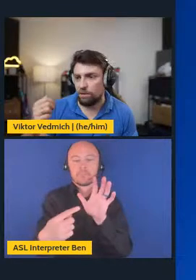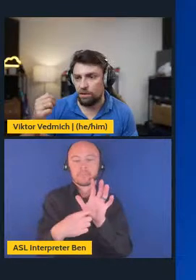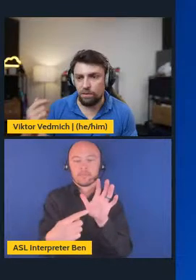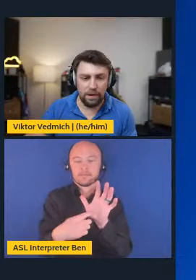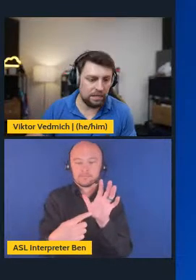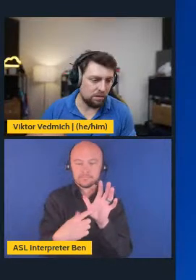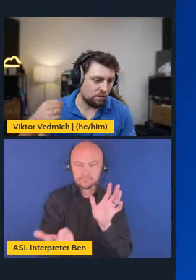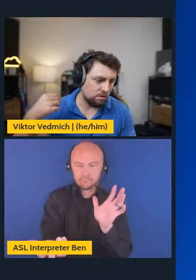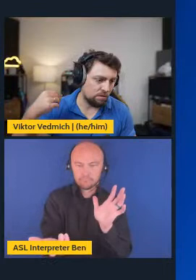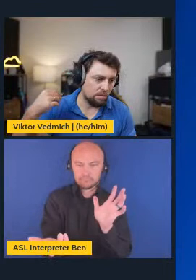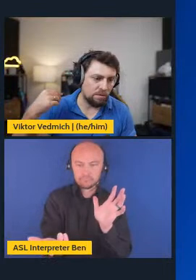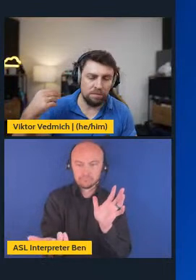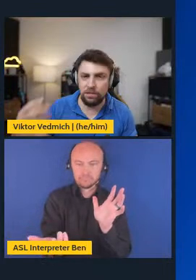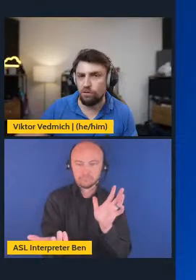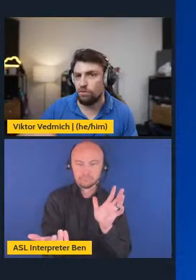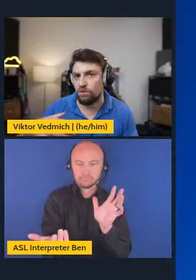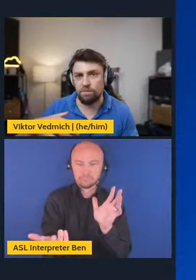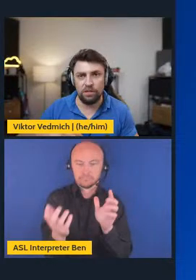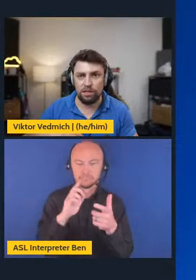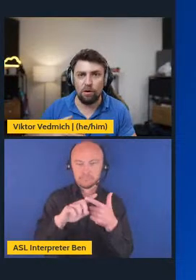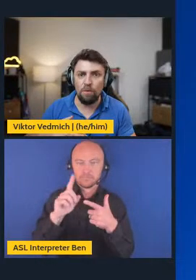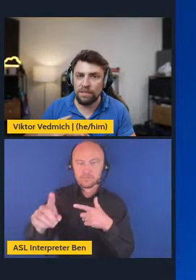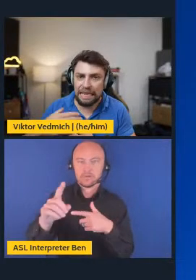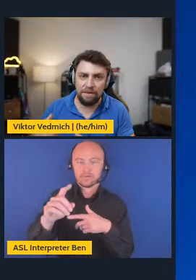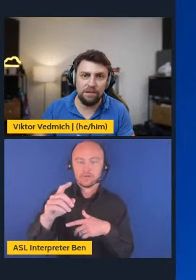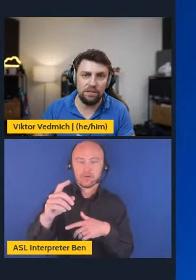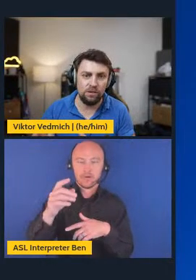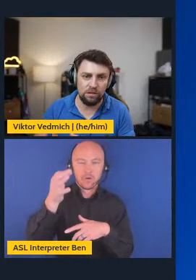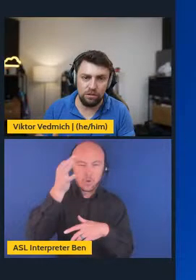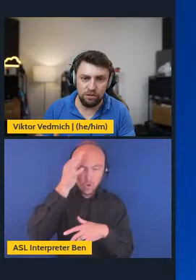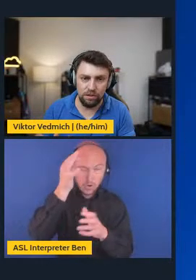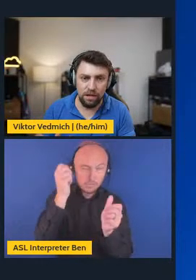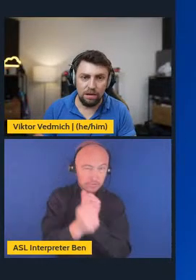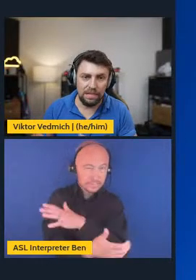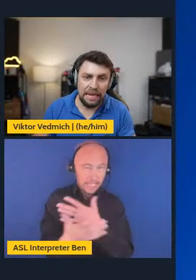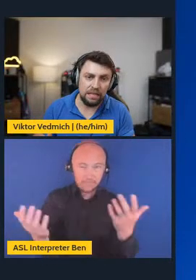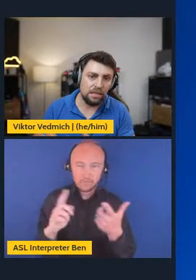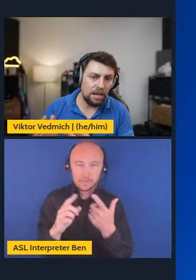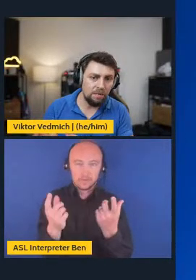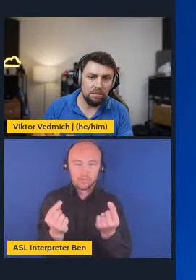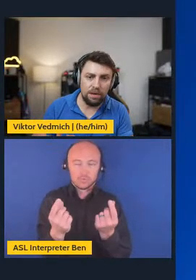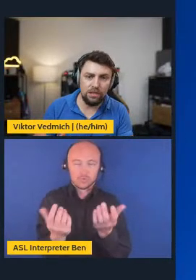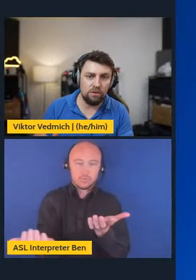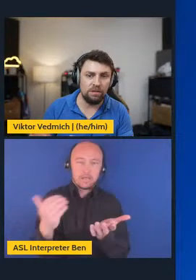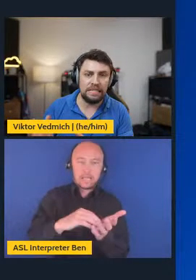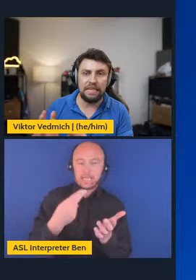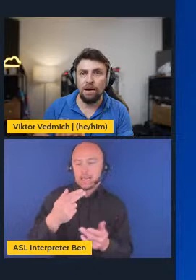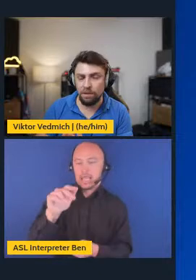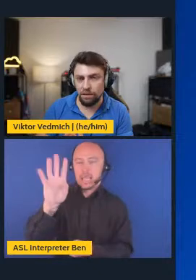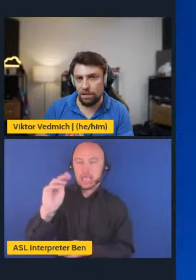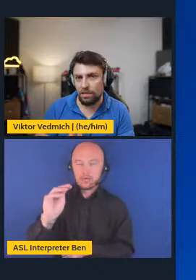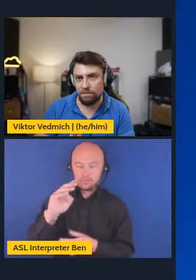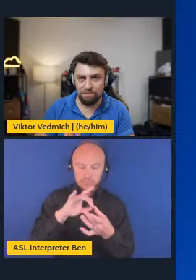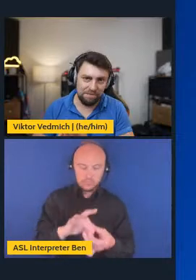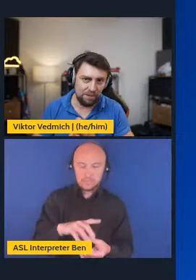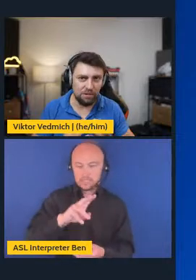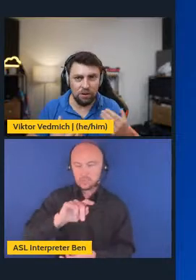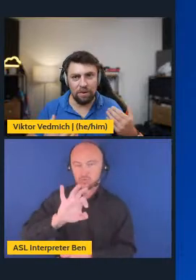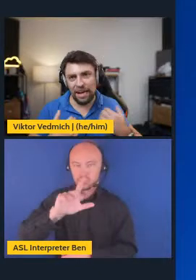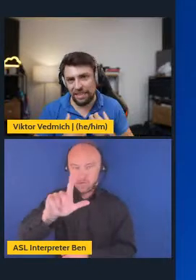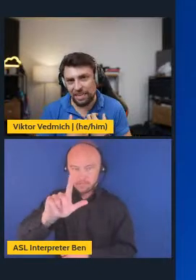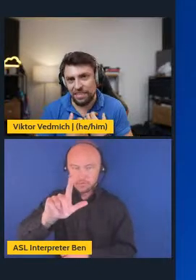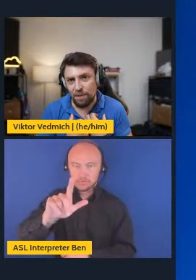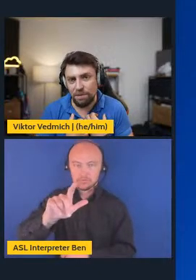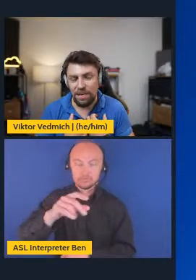Helm, Redis, Prometheus, just like almost everything you can do it. But again, Helm is based on YAML, and